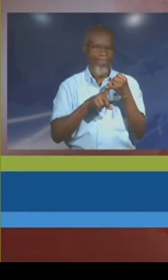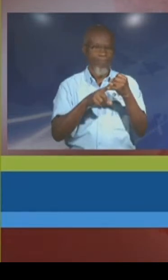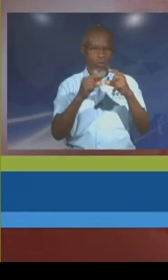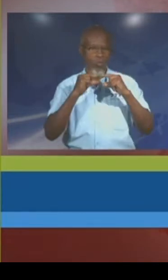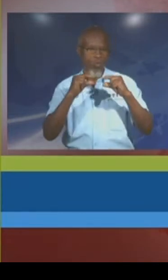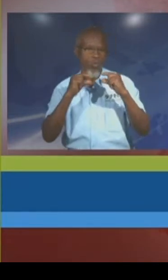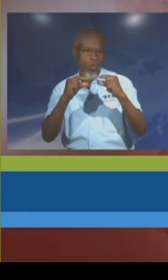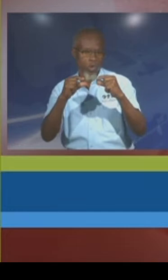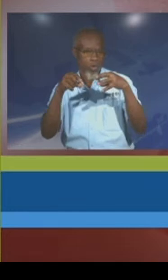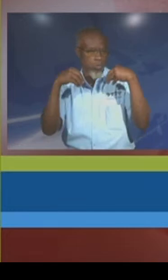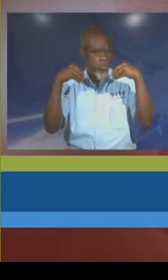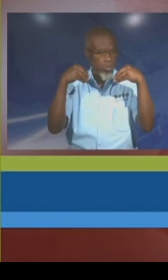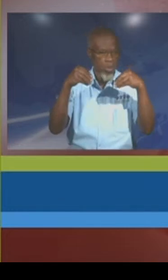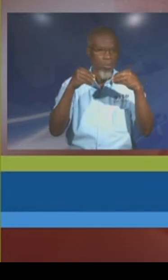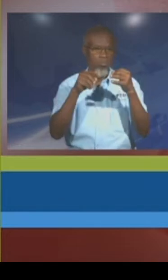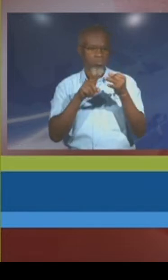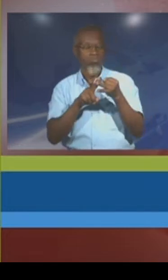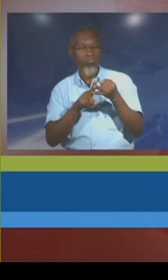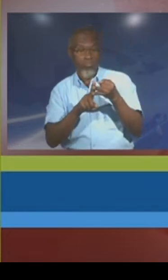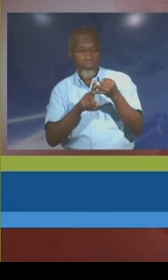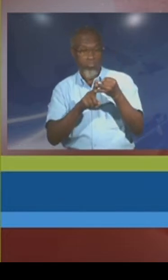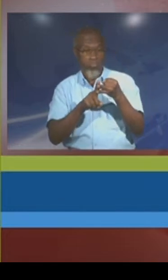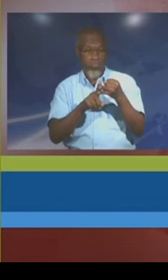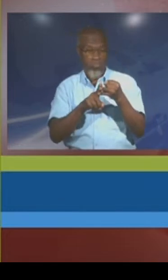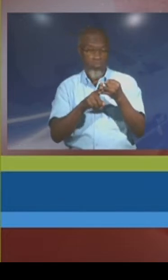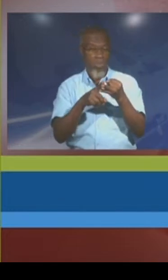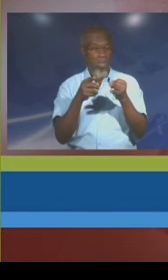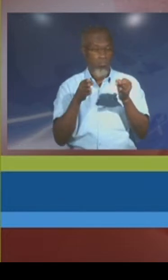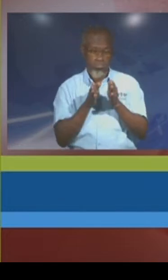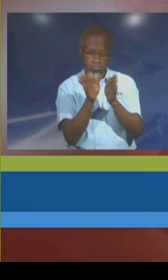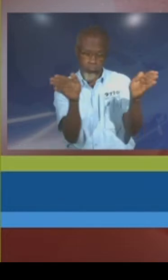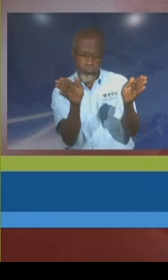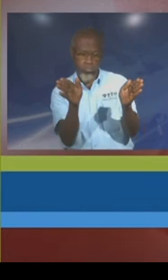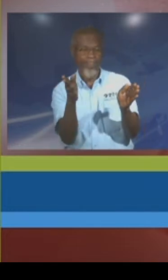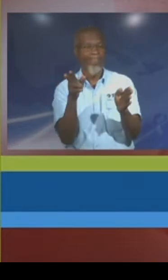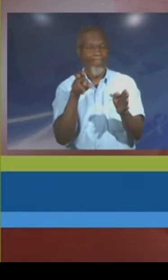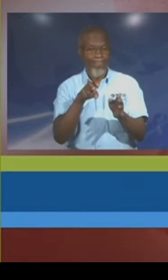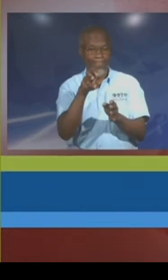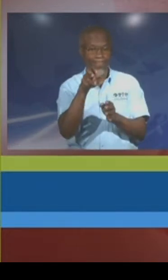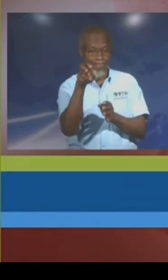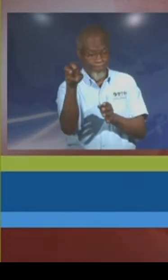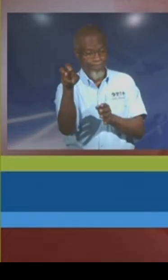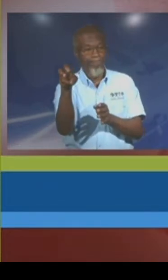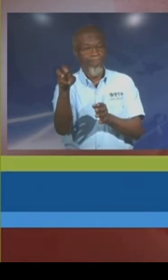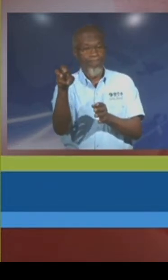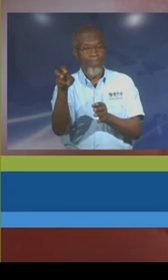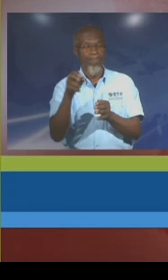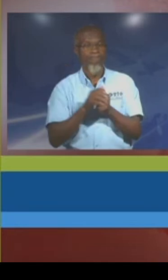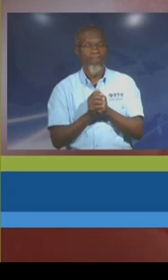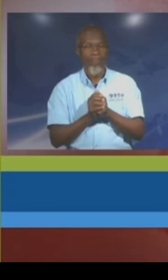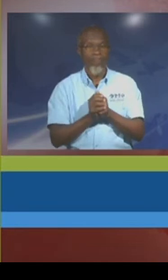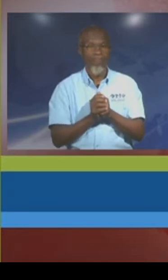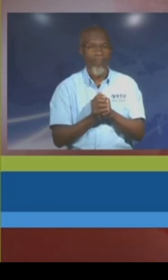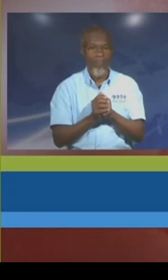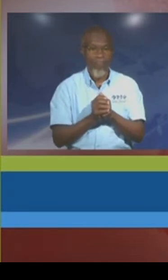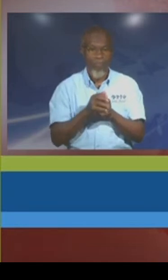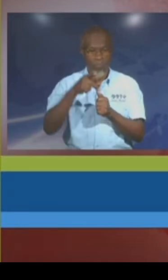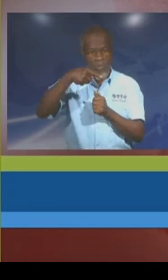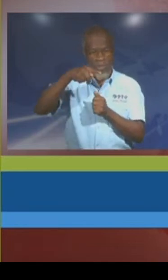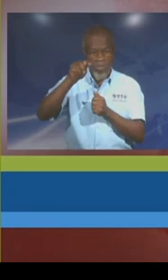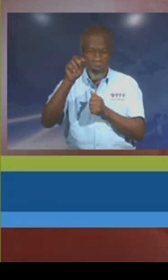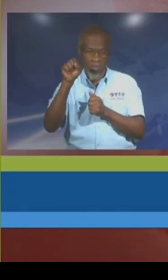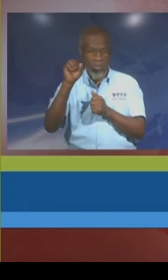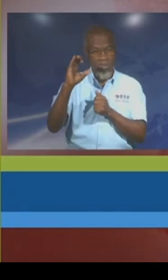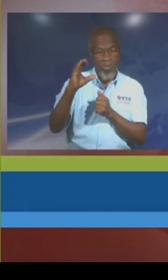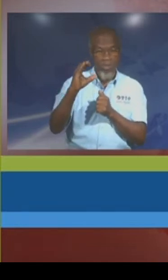malls, public transportation hubs, ports of entries, places of worship, for example, cinemas and